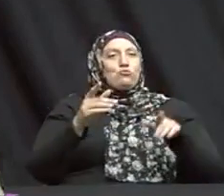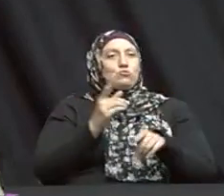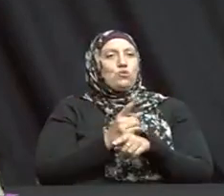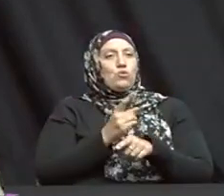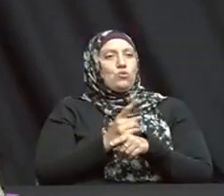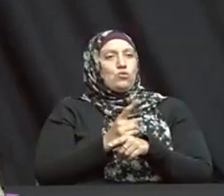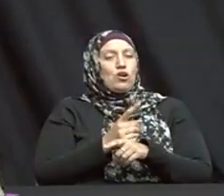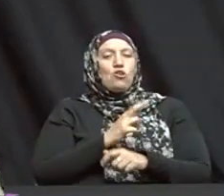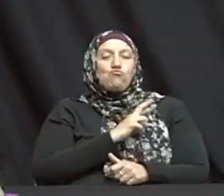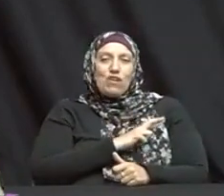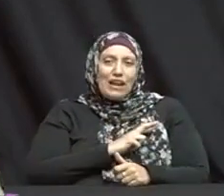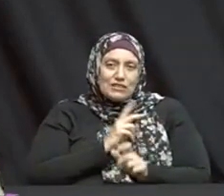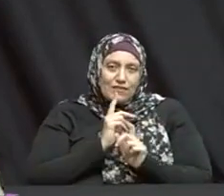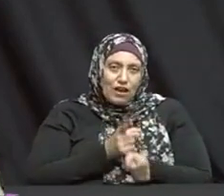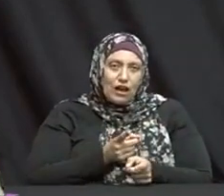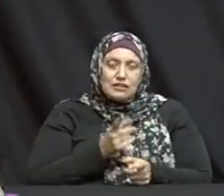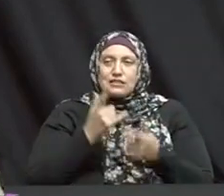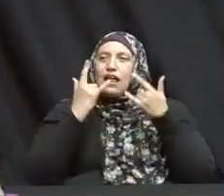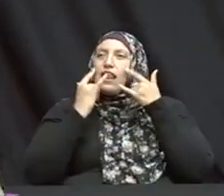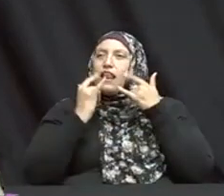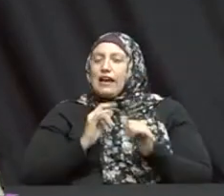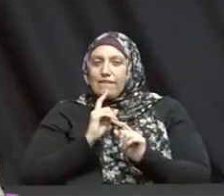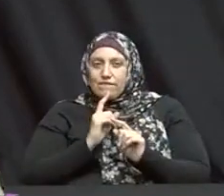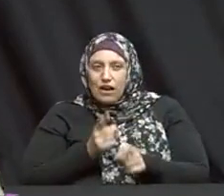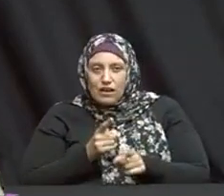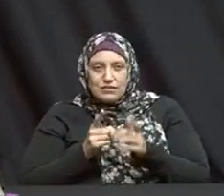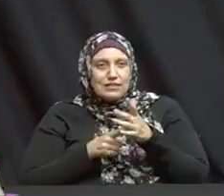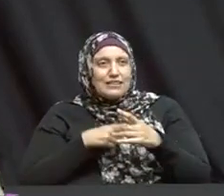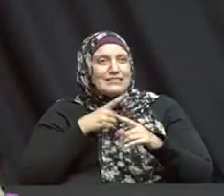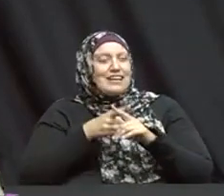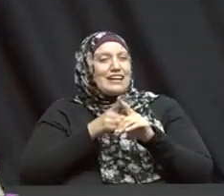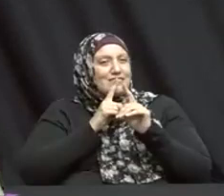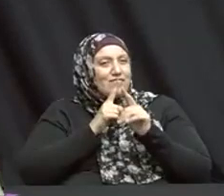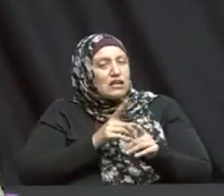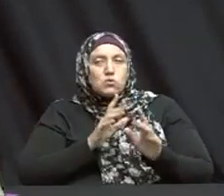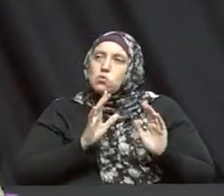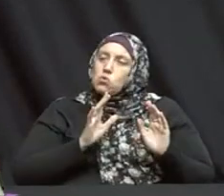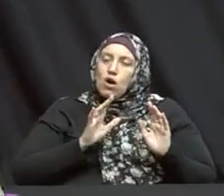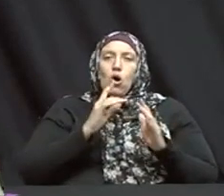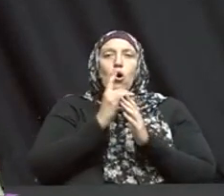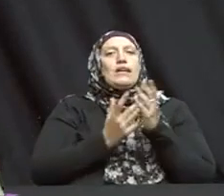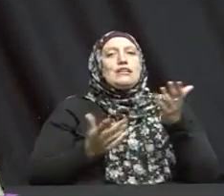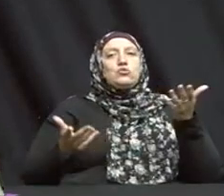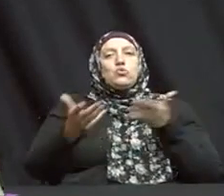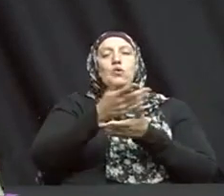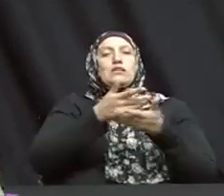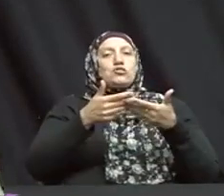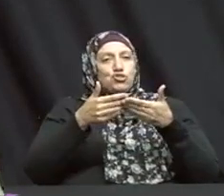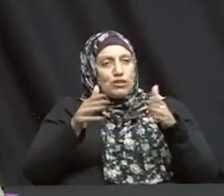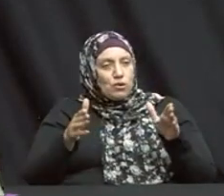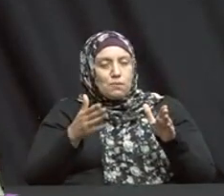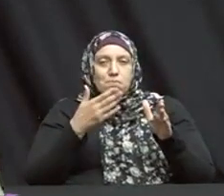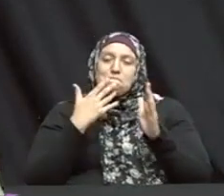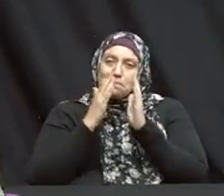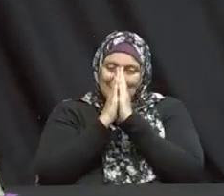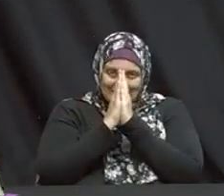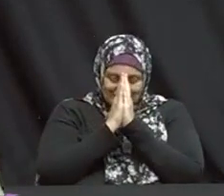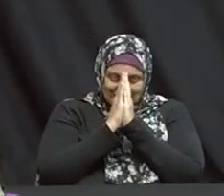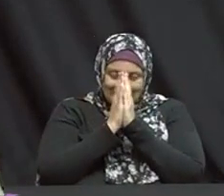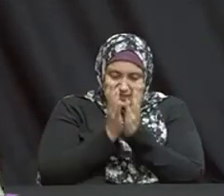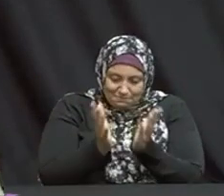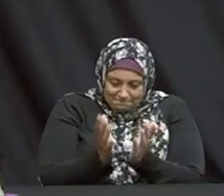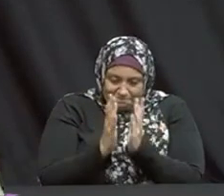religious advice, or whether it's financial or tax advice, it is a general discussion. And we urge you and implore